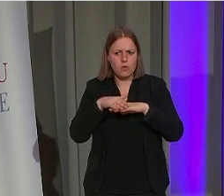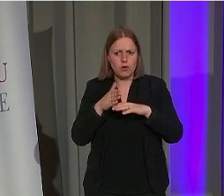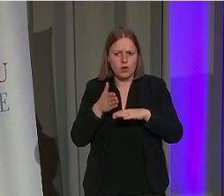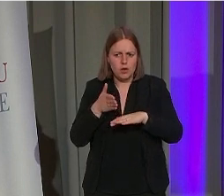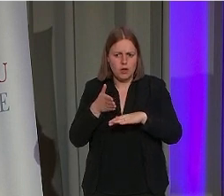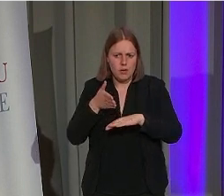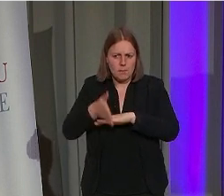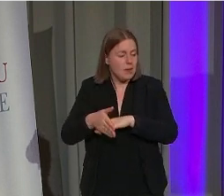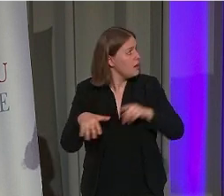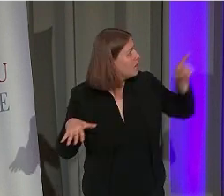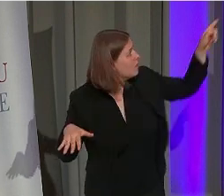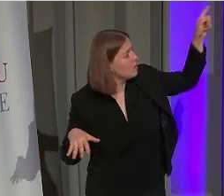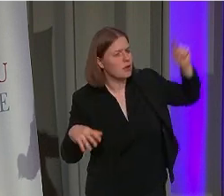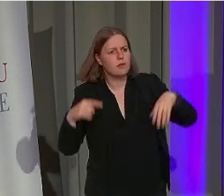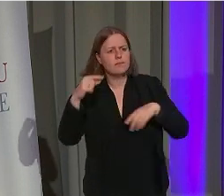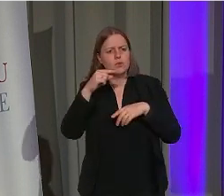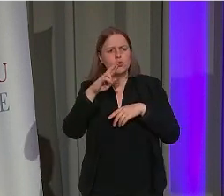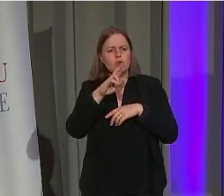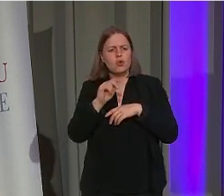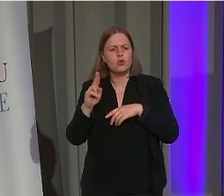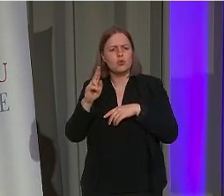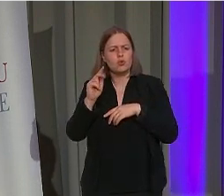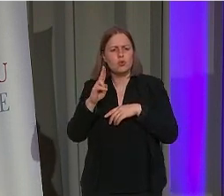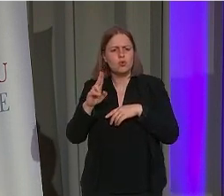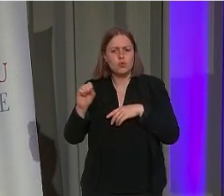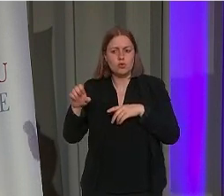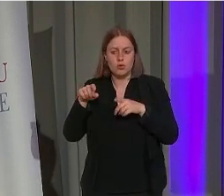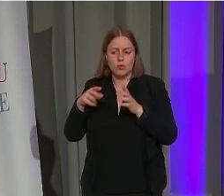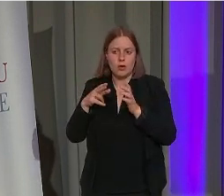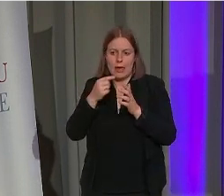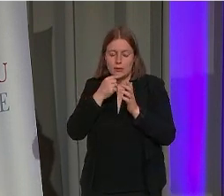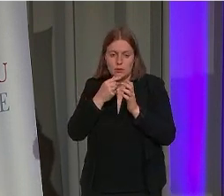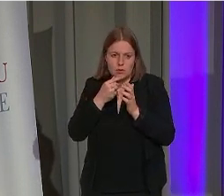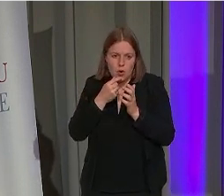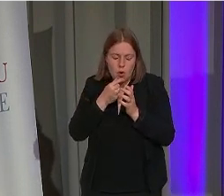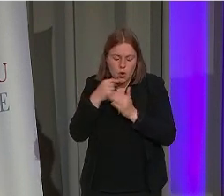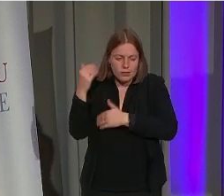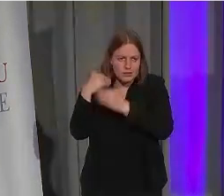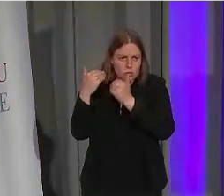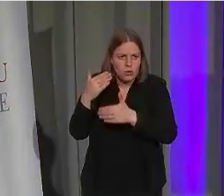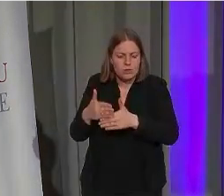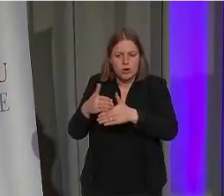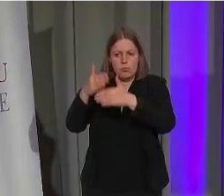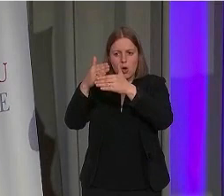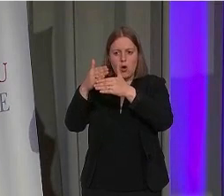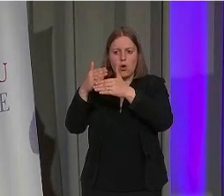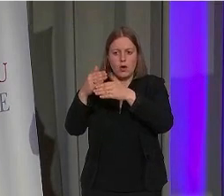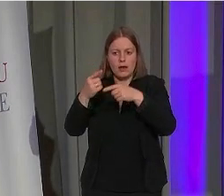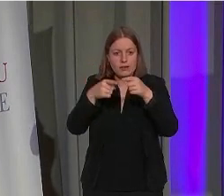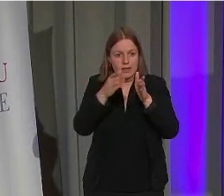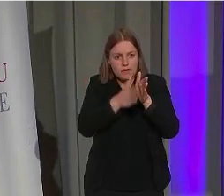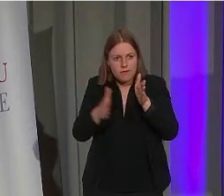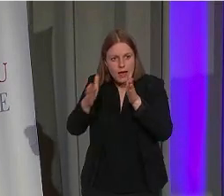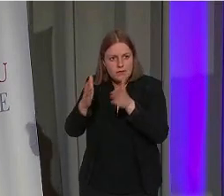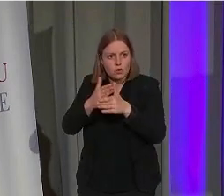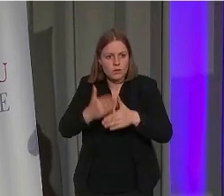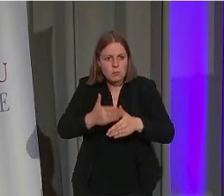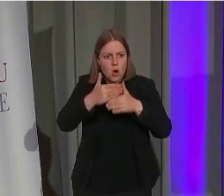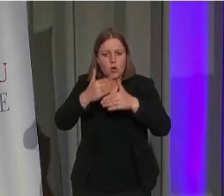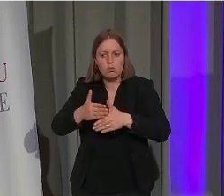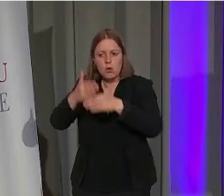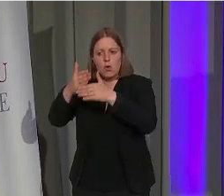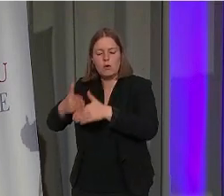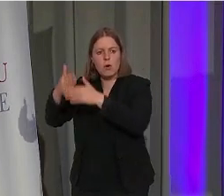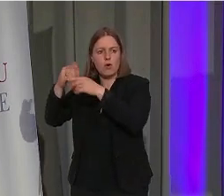of beautiful pictures from the interior. Well, Gruuthuuse is a very historical building that was built in